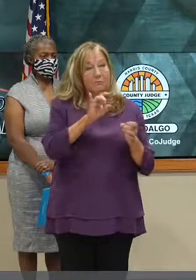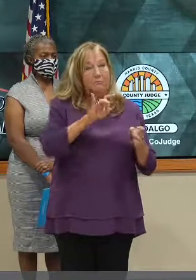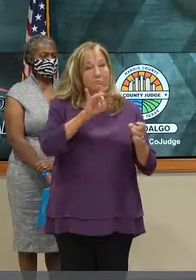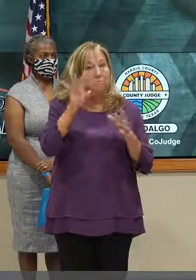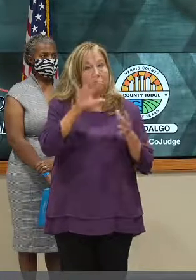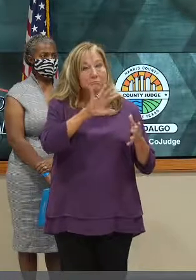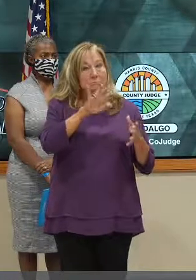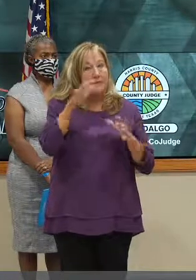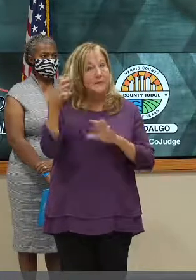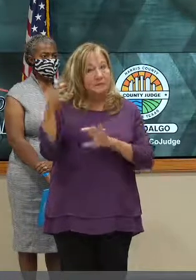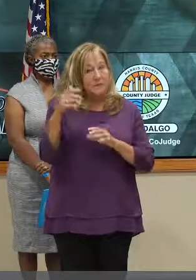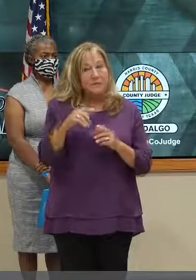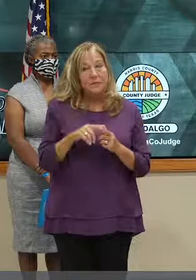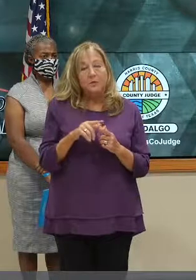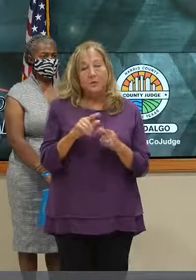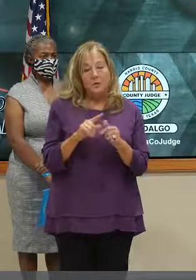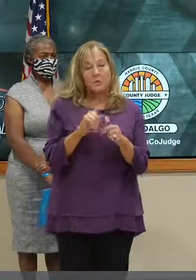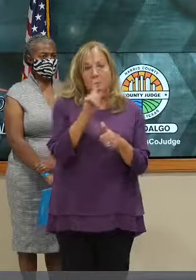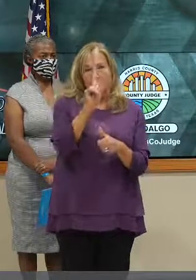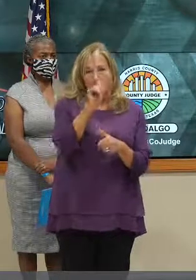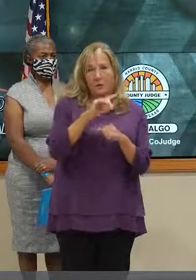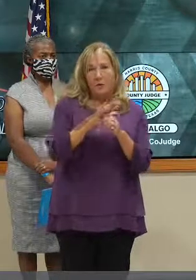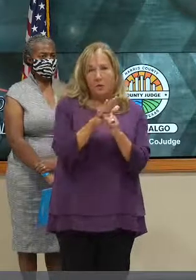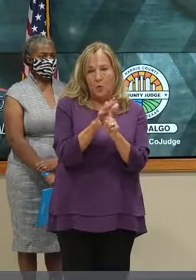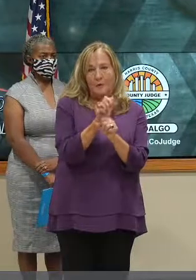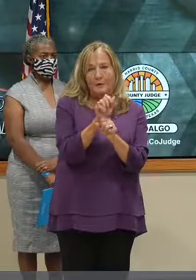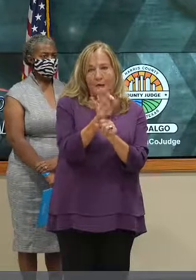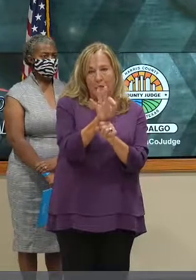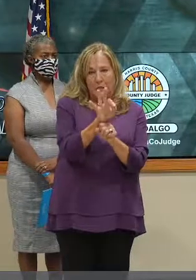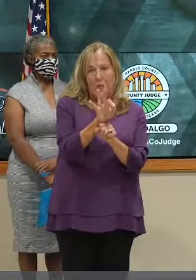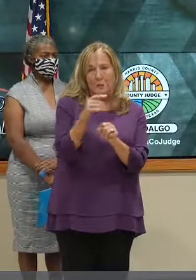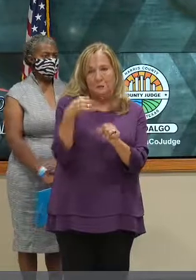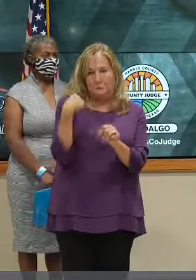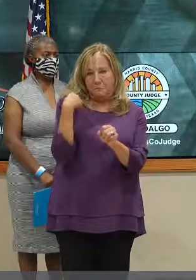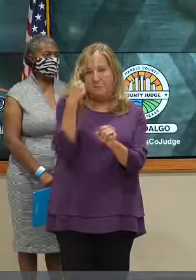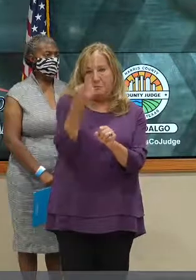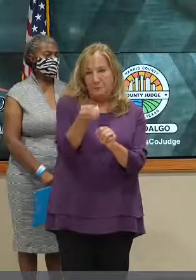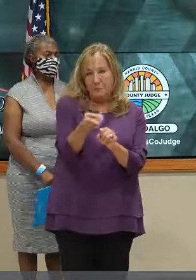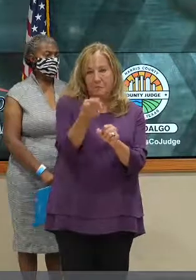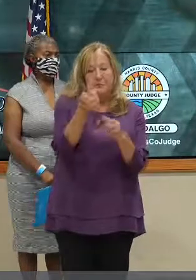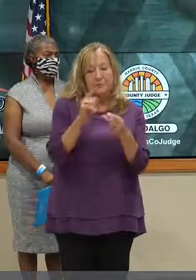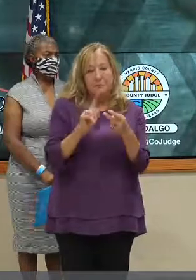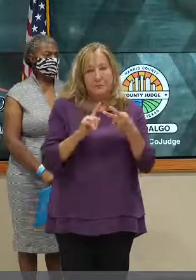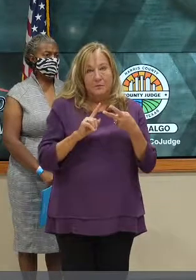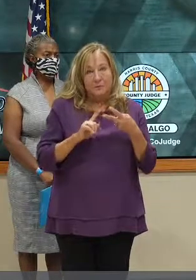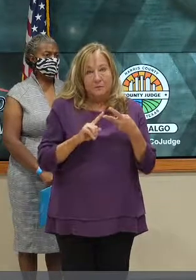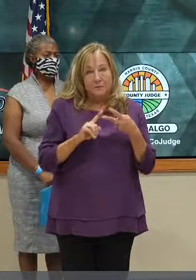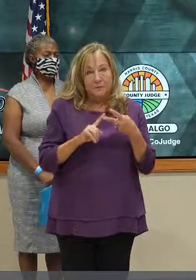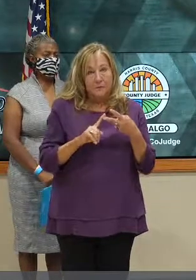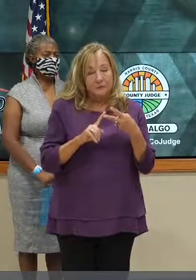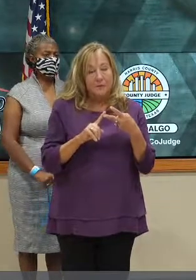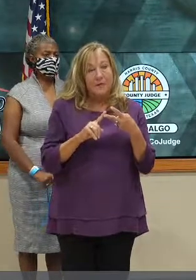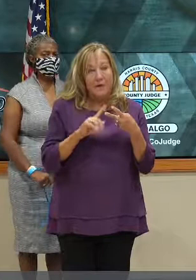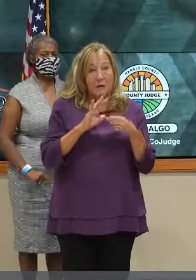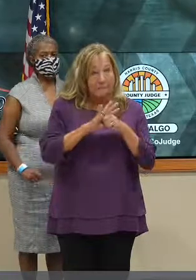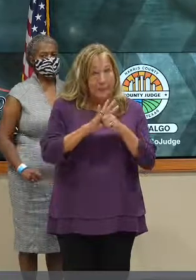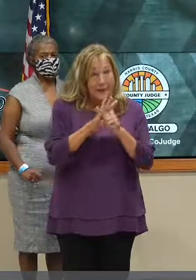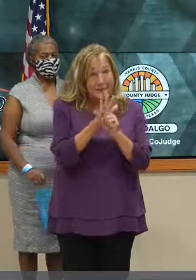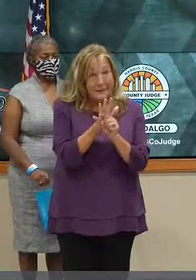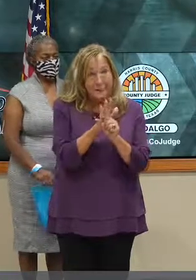point, not just the COVID-19 pandemic that we're familiar with, but a pandemic of disinformation,